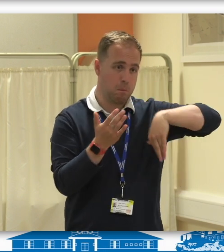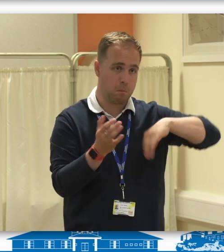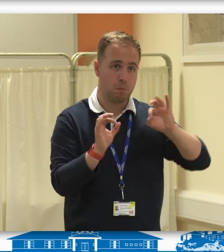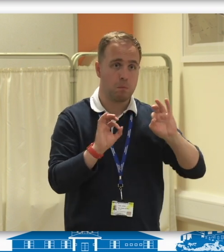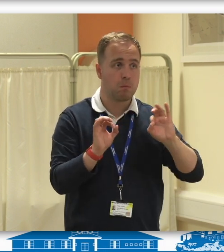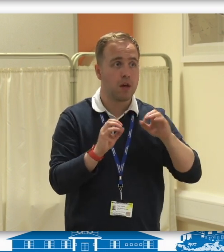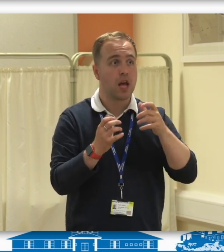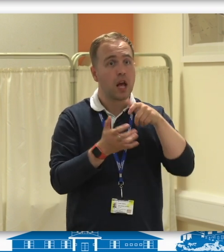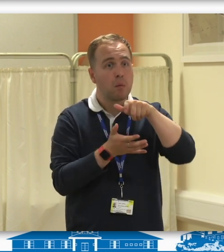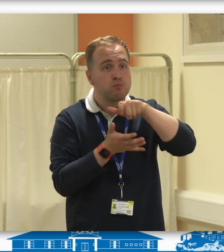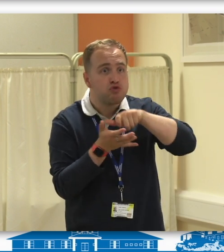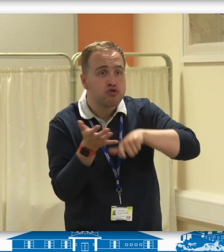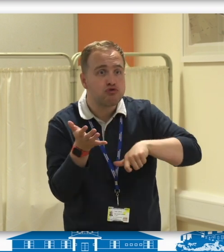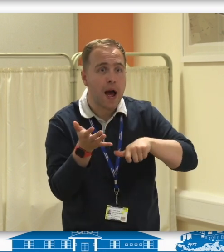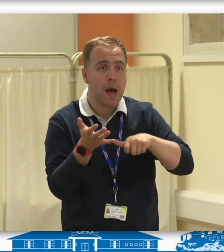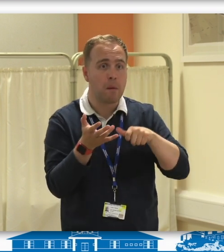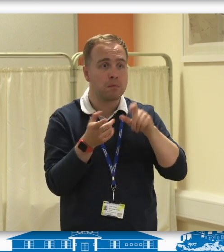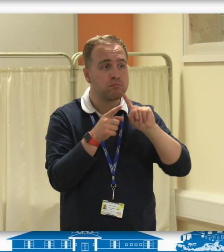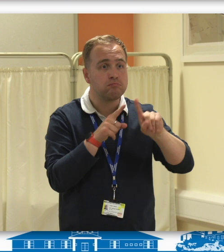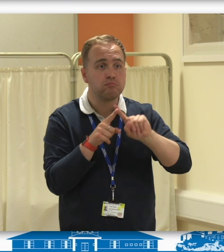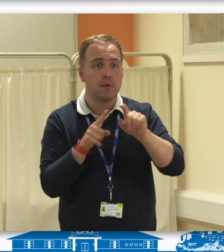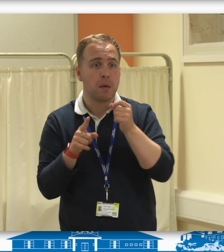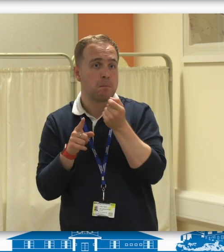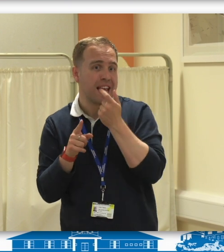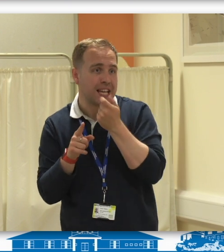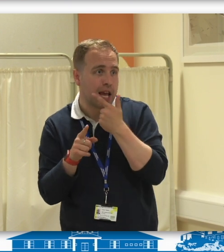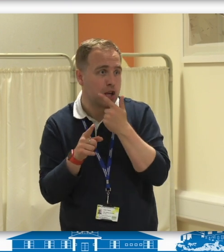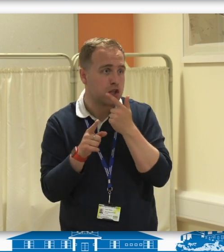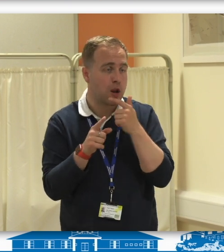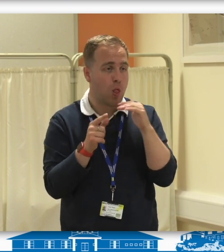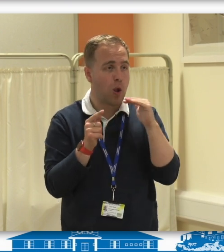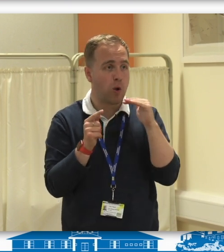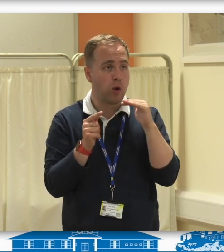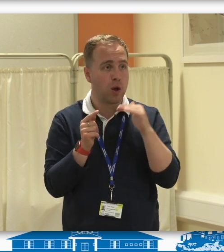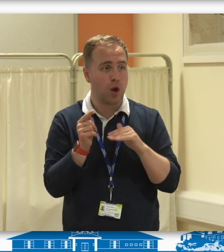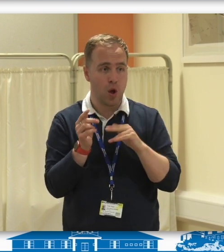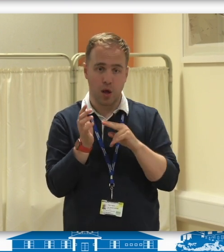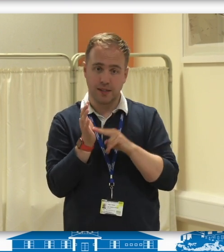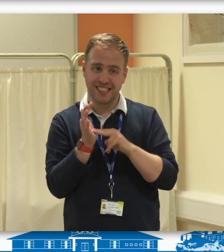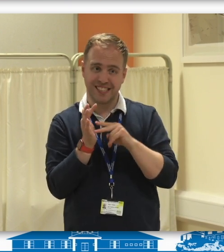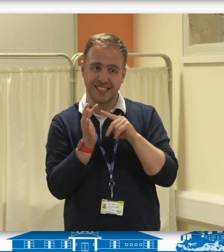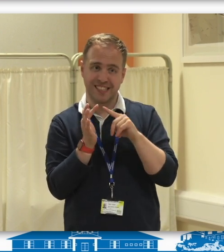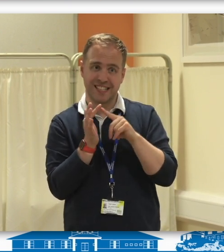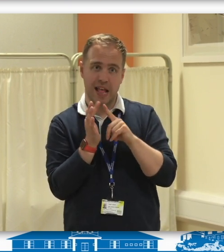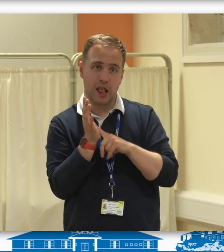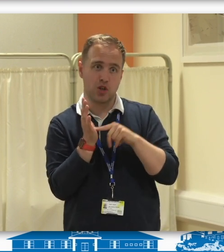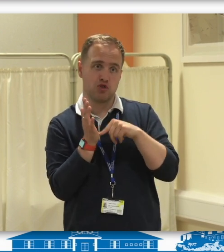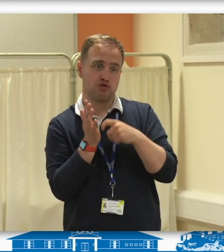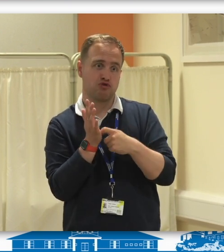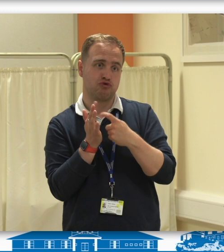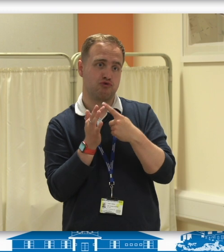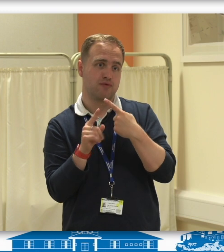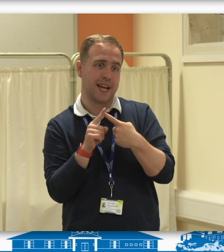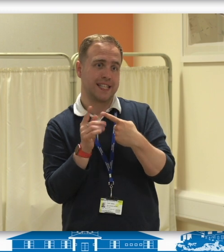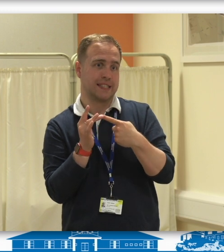able to prescribe off-label medications such as low-dose naltrexone, LDN, which has